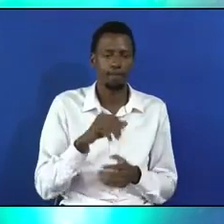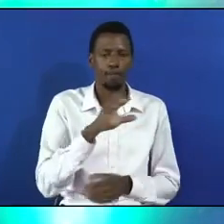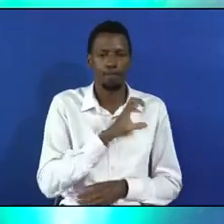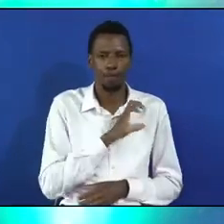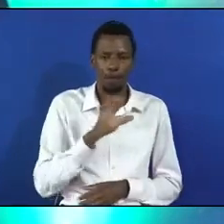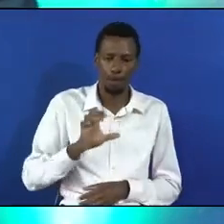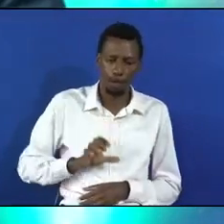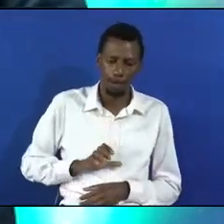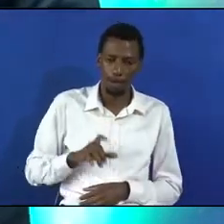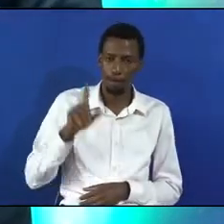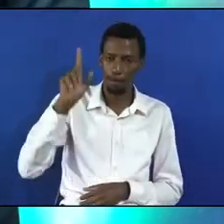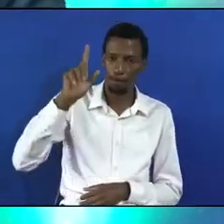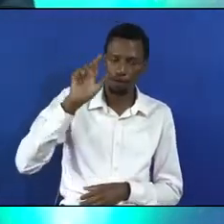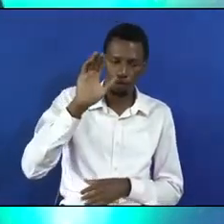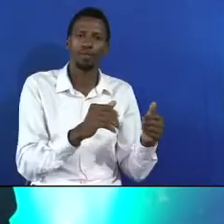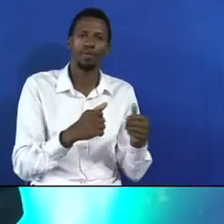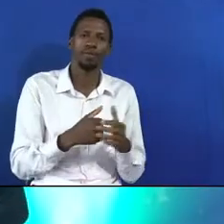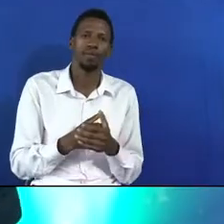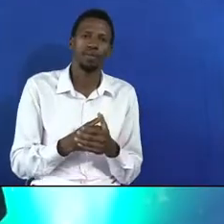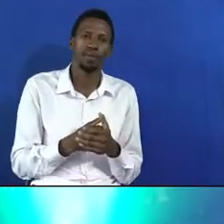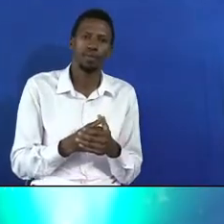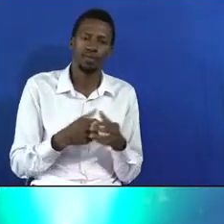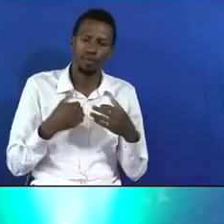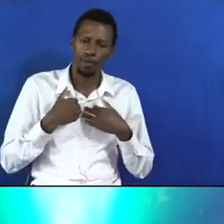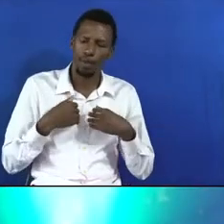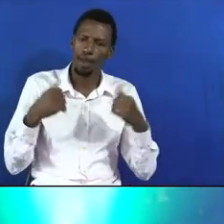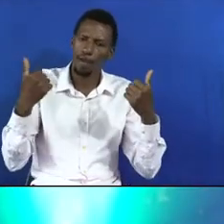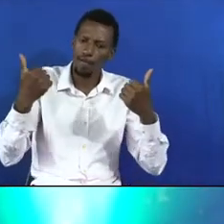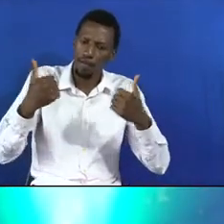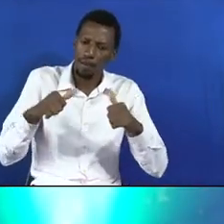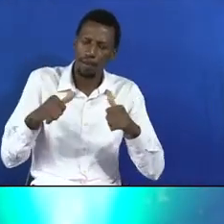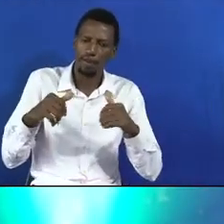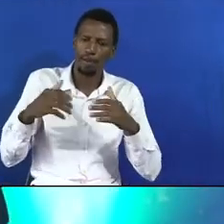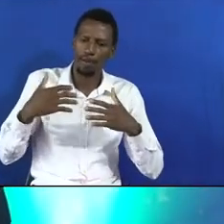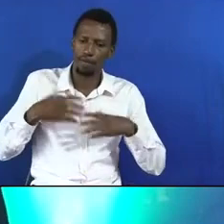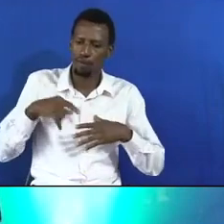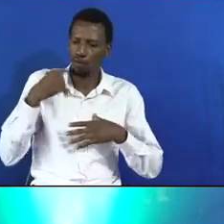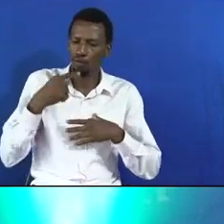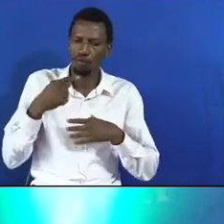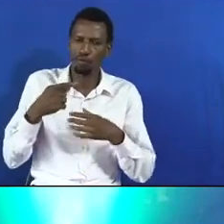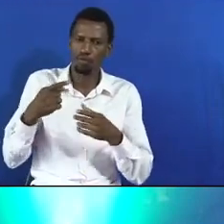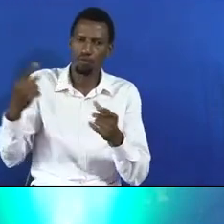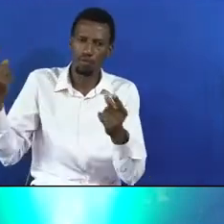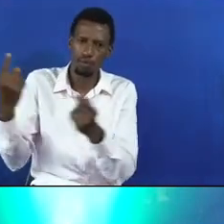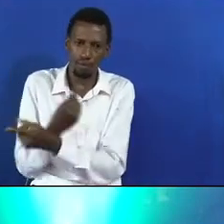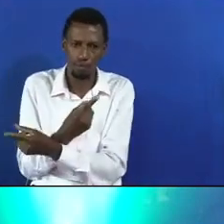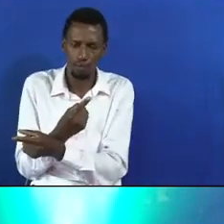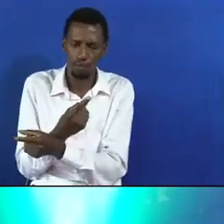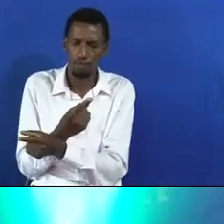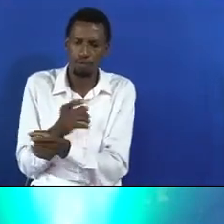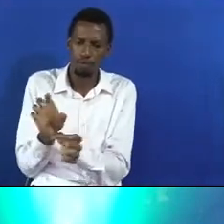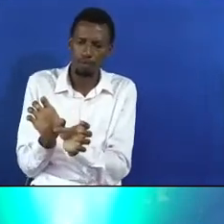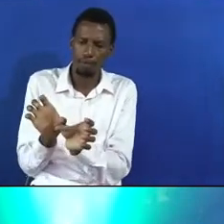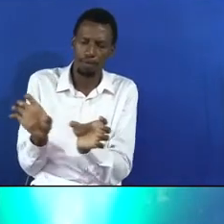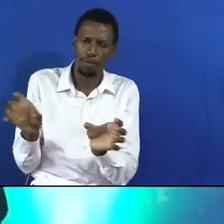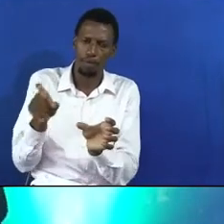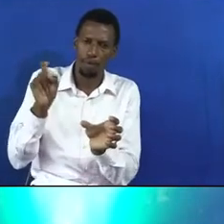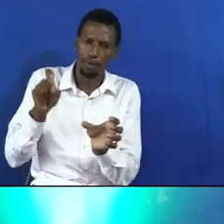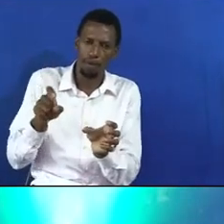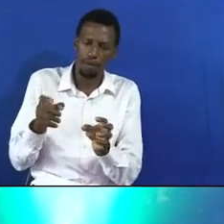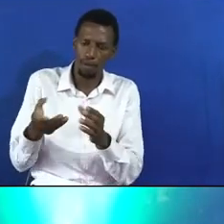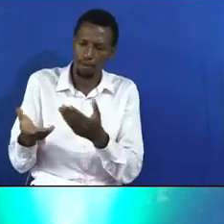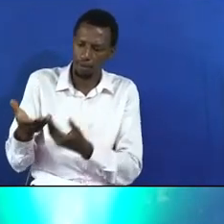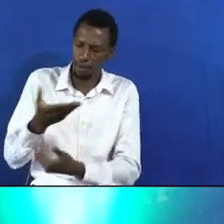Christ calls us back into life. Are there people you are different than that you need to relate to as equals, members of